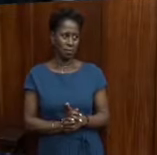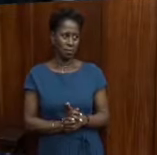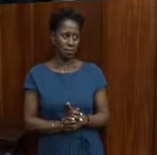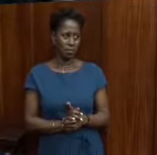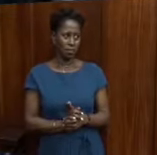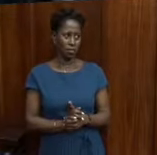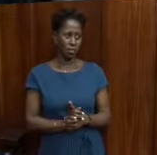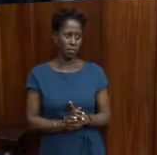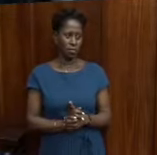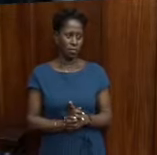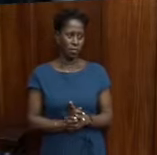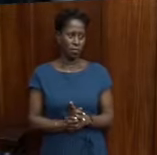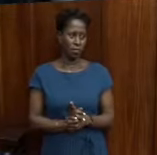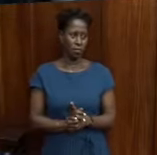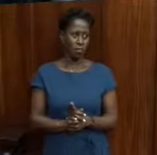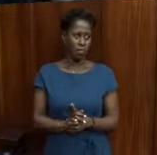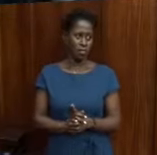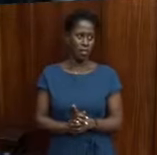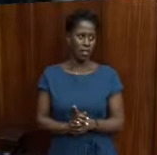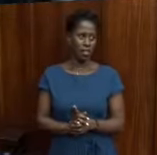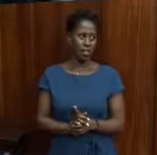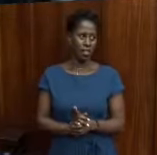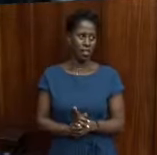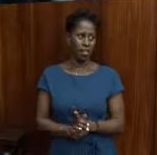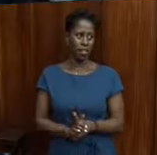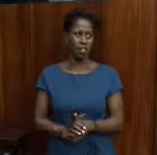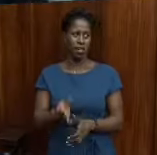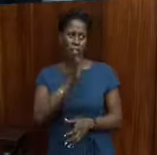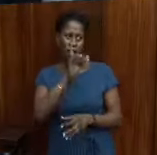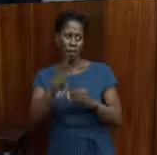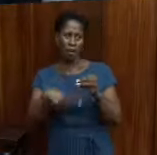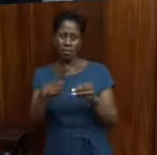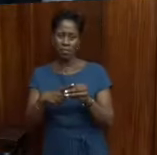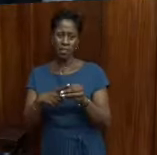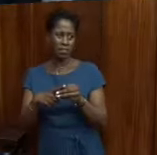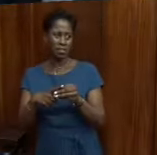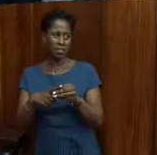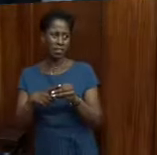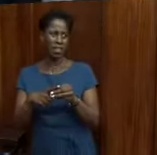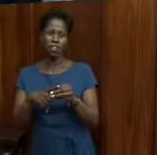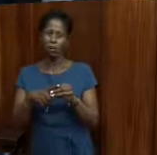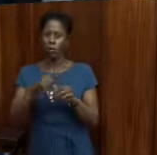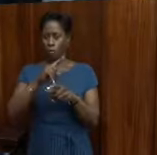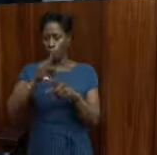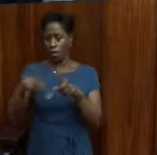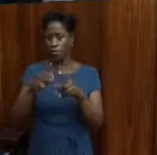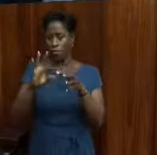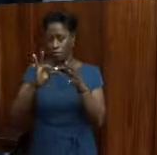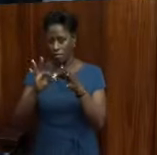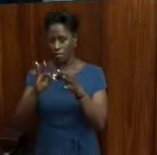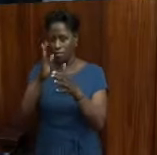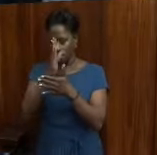With these initiatives, we can see other sectors such as energy, tourism, and agriculture positively impacting and contributing to how we fight